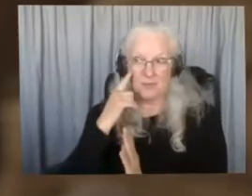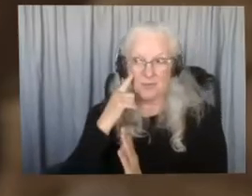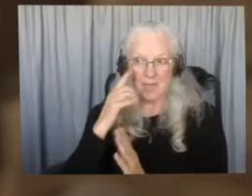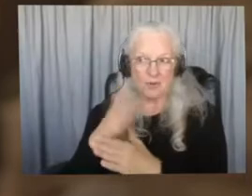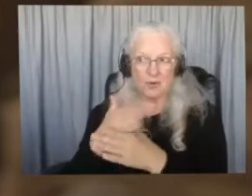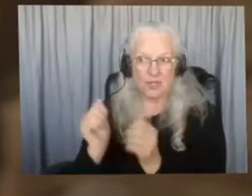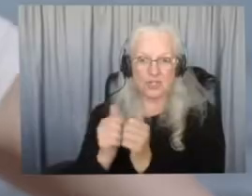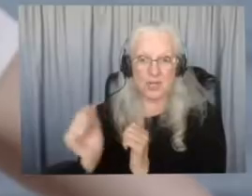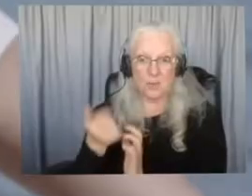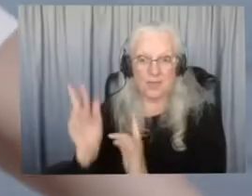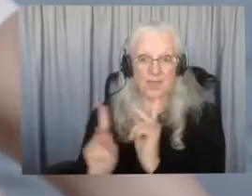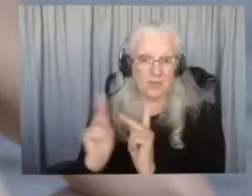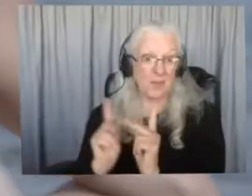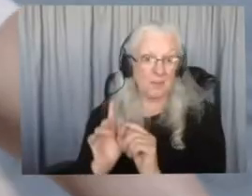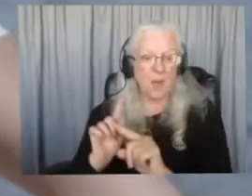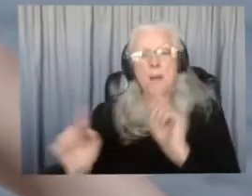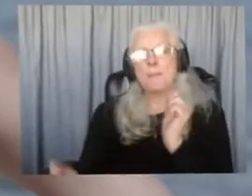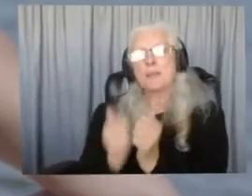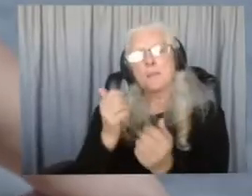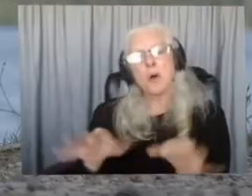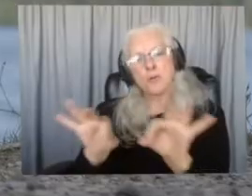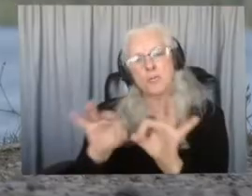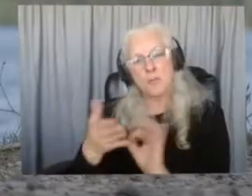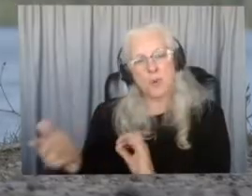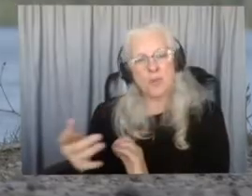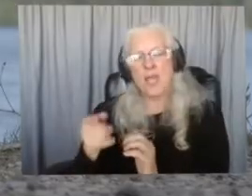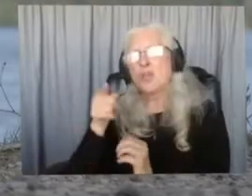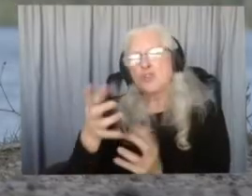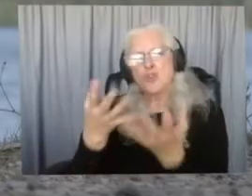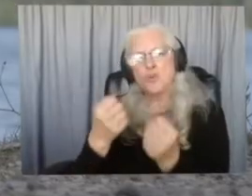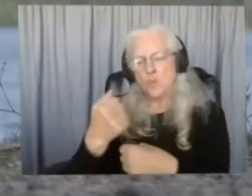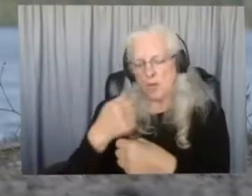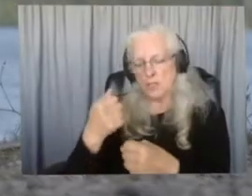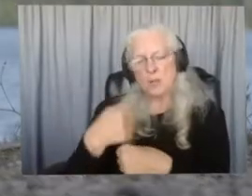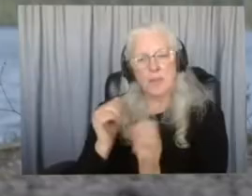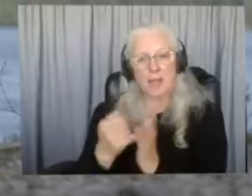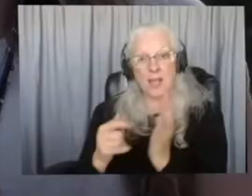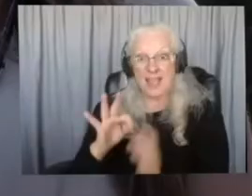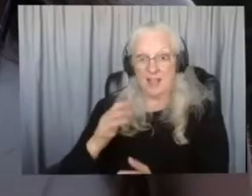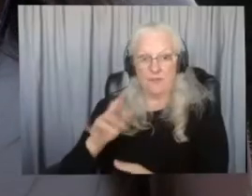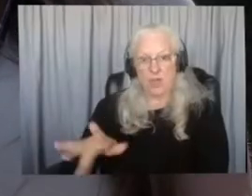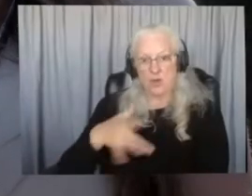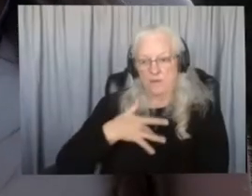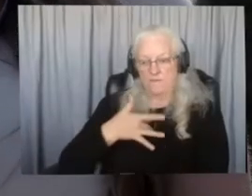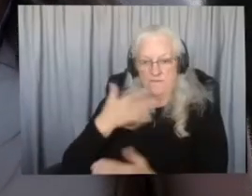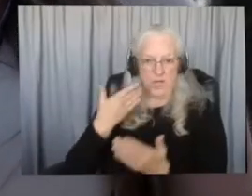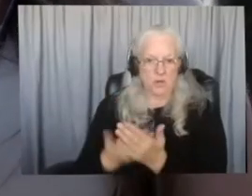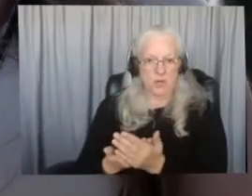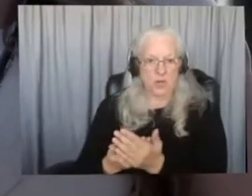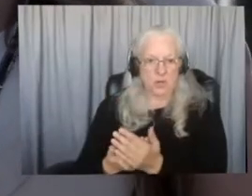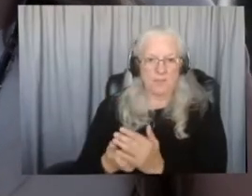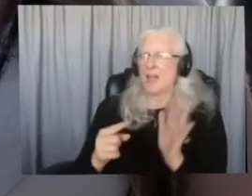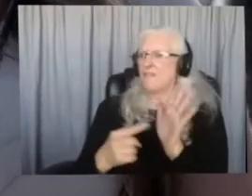is to remember that you want to make art if it makes you feel good. You don't have to even be good at it, but singing or writing or drawing or whatever art